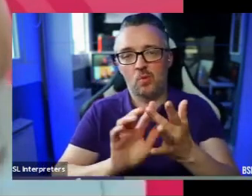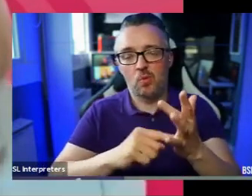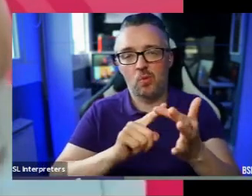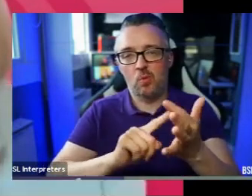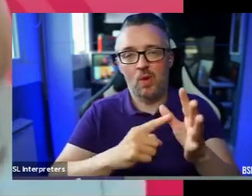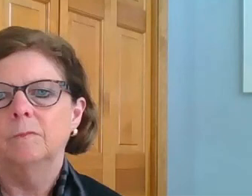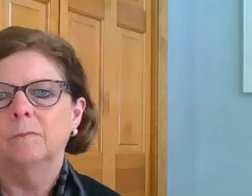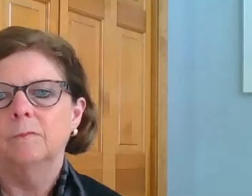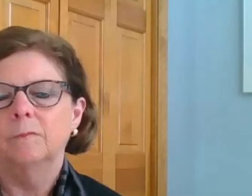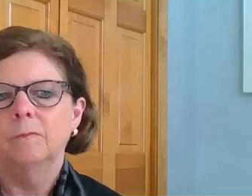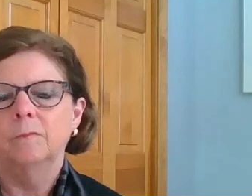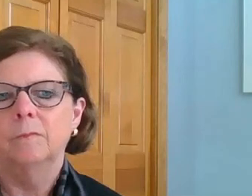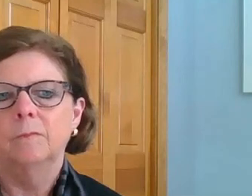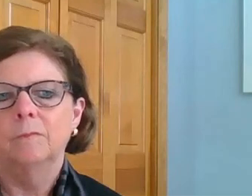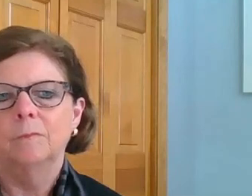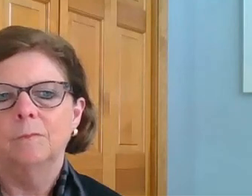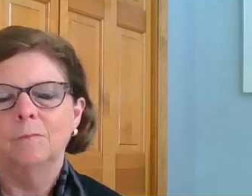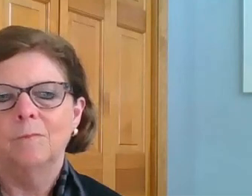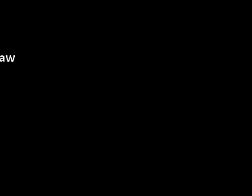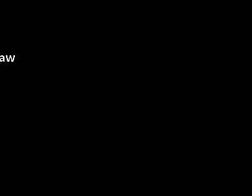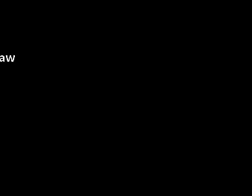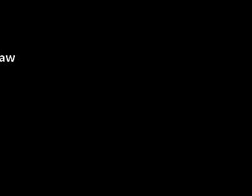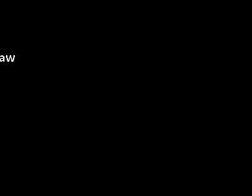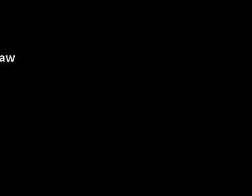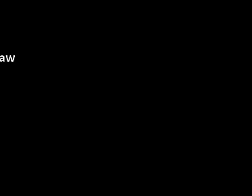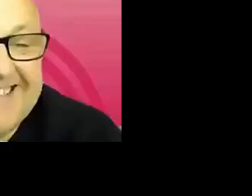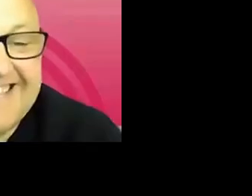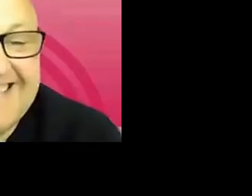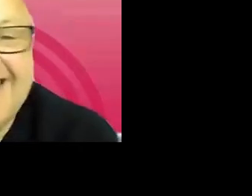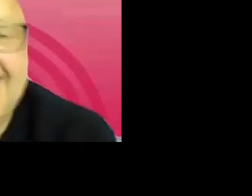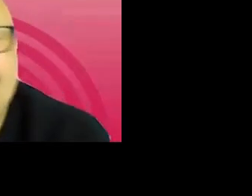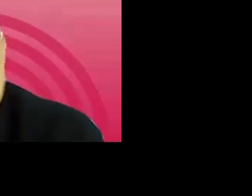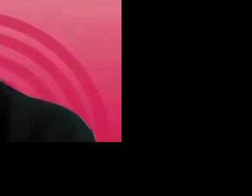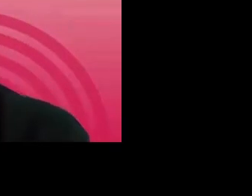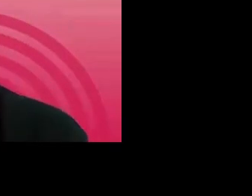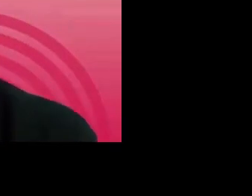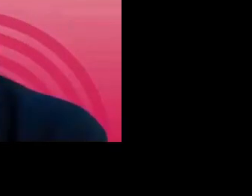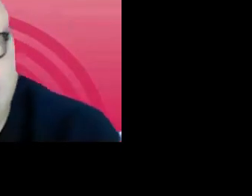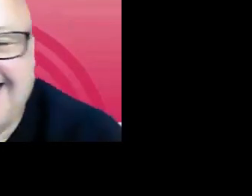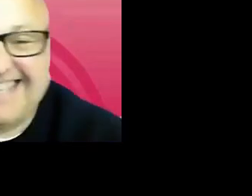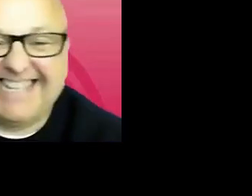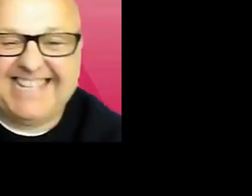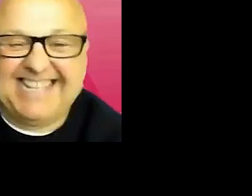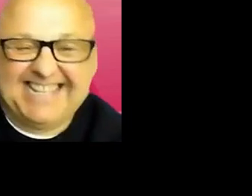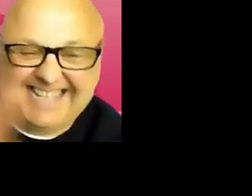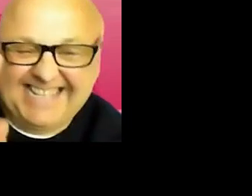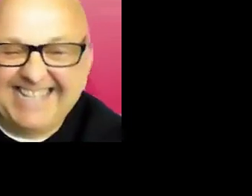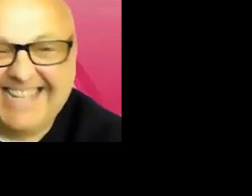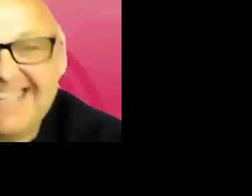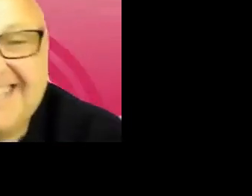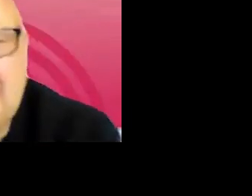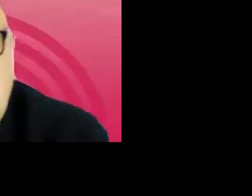Whitelaw lecture. And I'm hoping Tommy's in the back then somewhere and can come to the front.